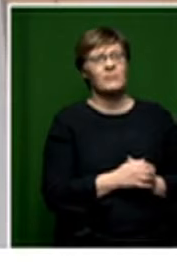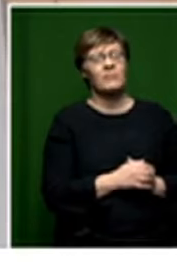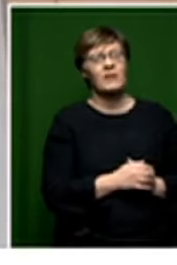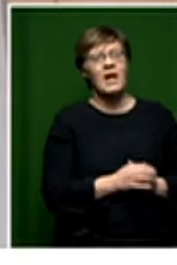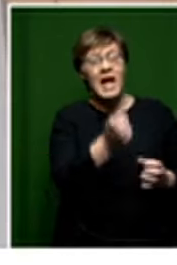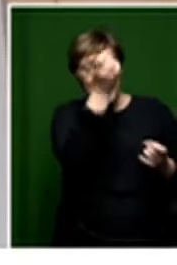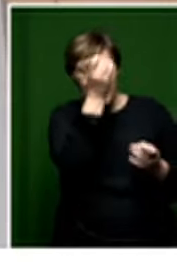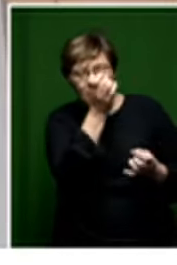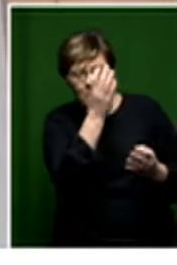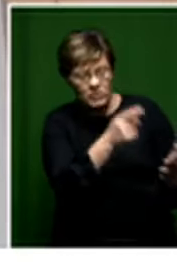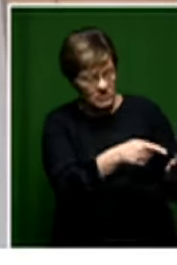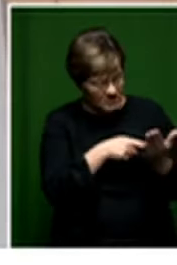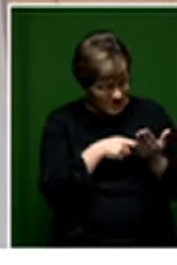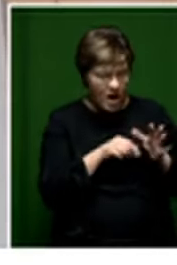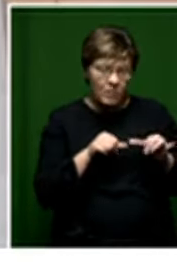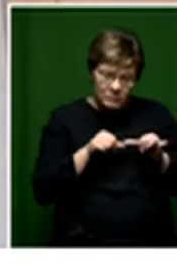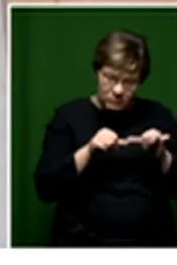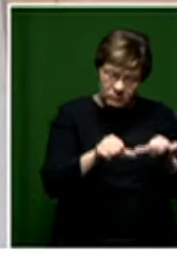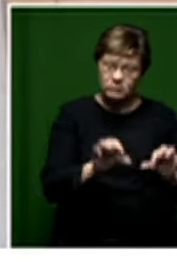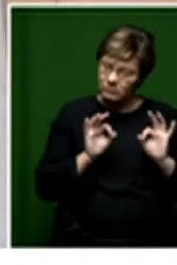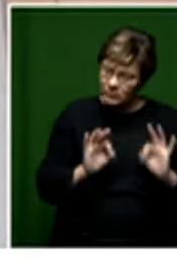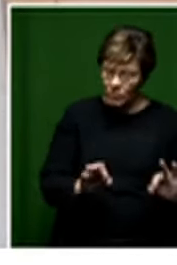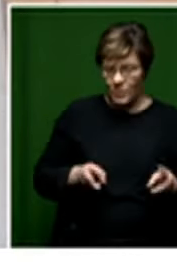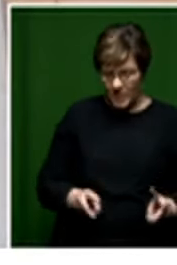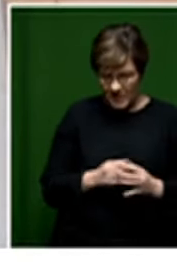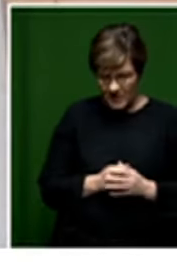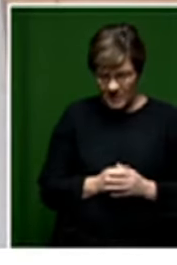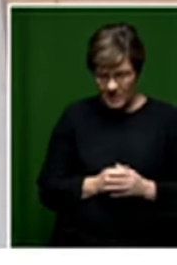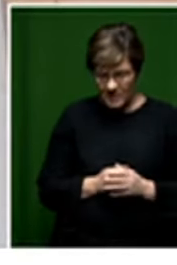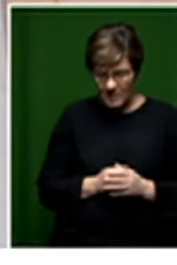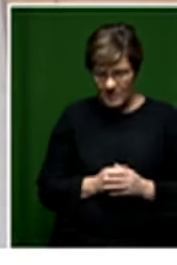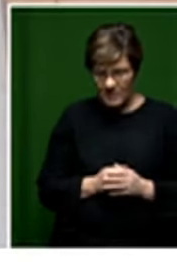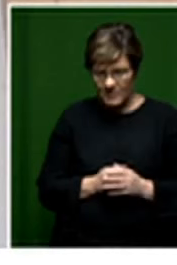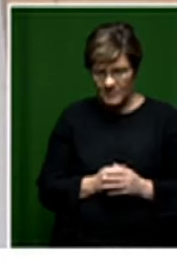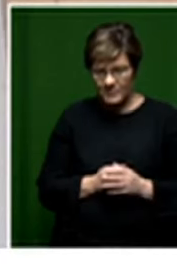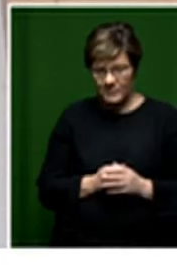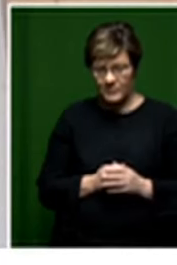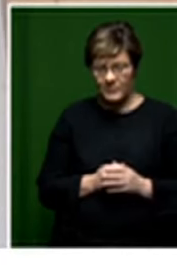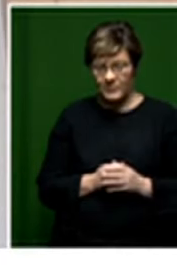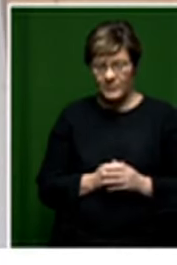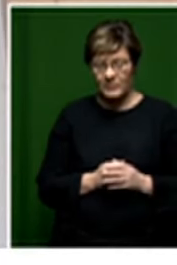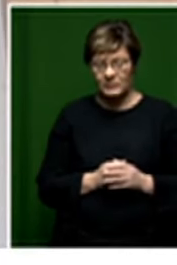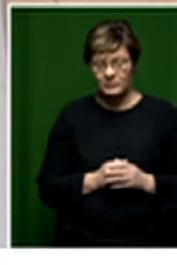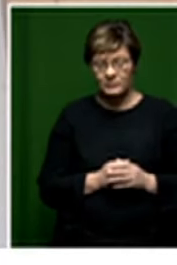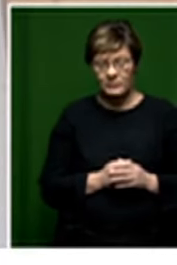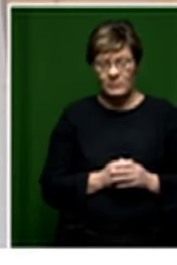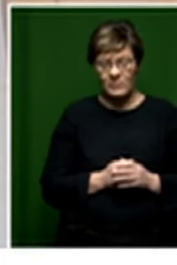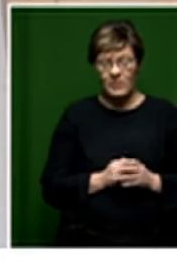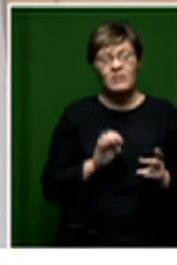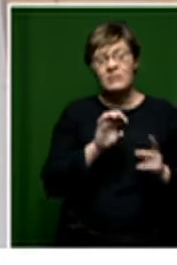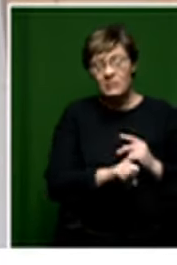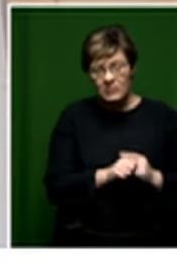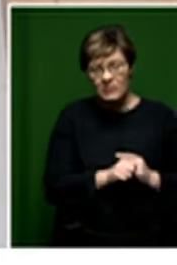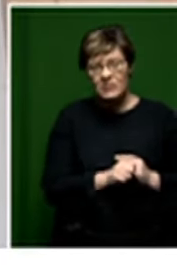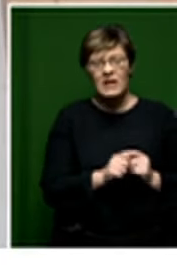the information in a continuous way and through people's preferred channels. We tend to find that conventional